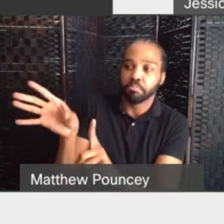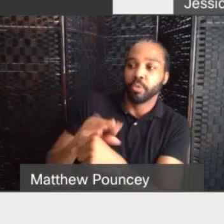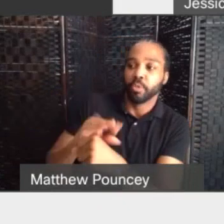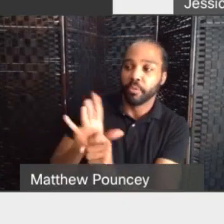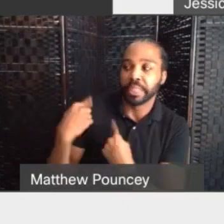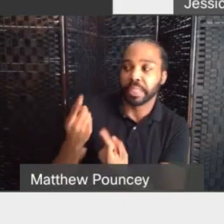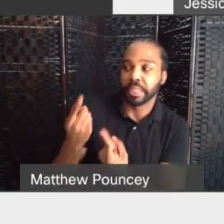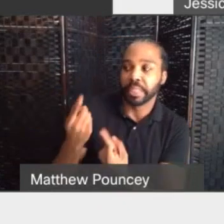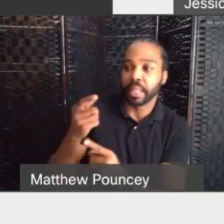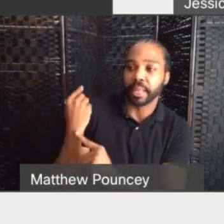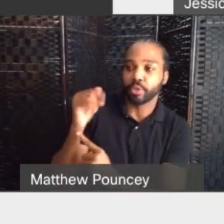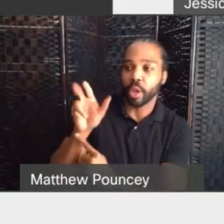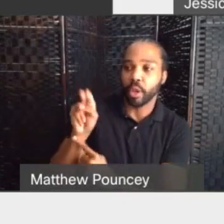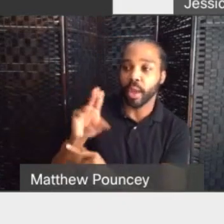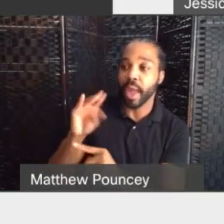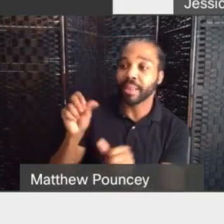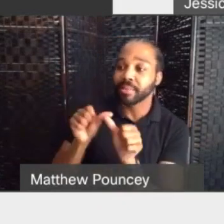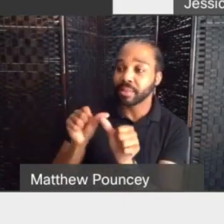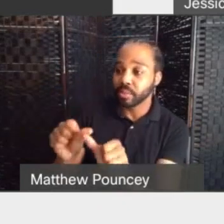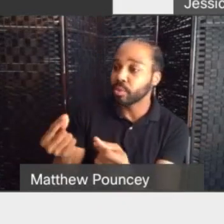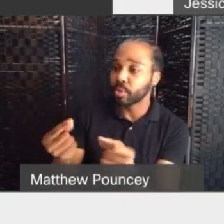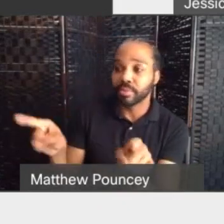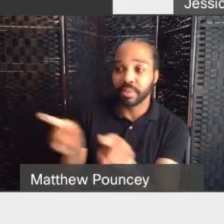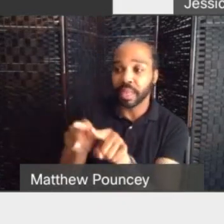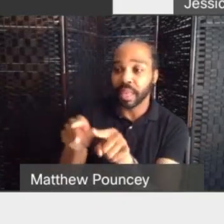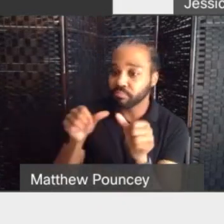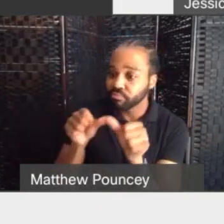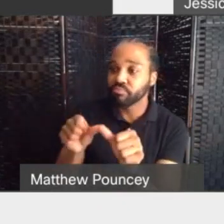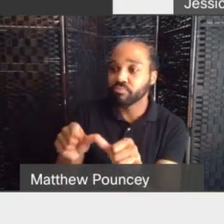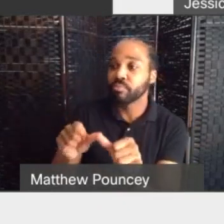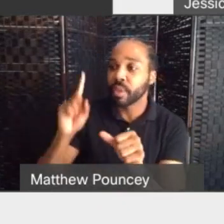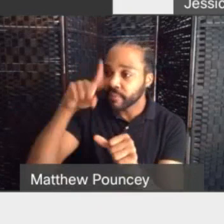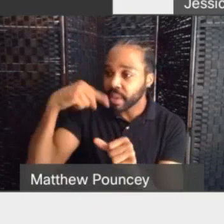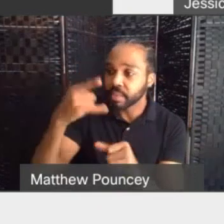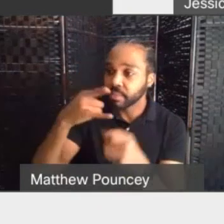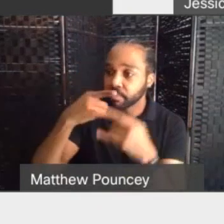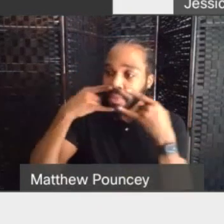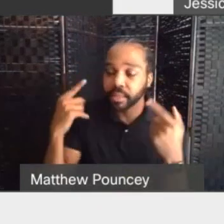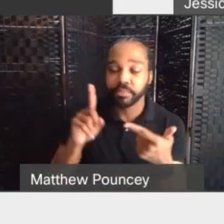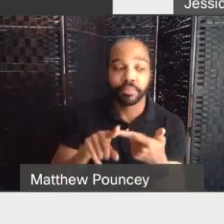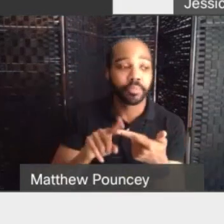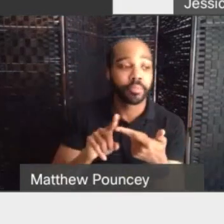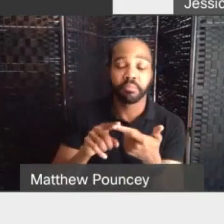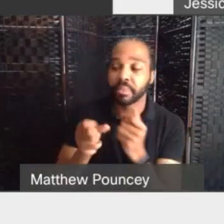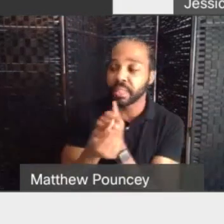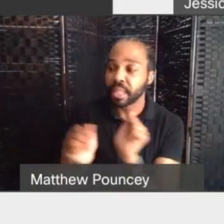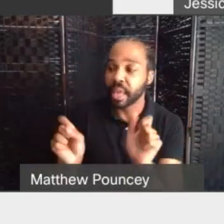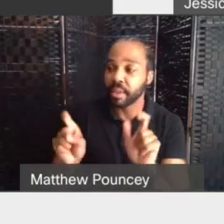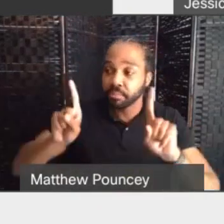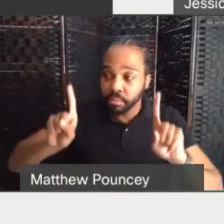all those same measures. Continue wearing a face mask, continue, keeping a safe physical